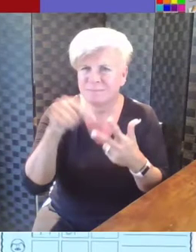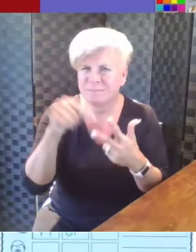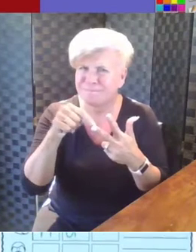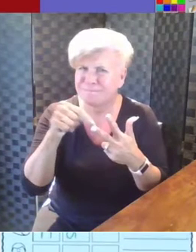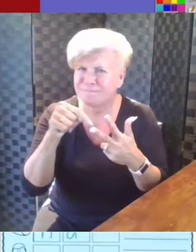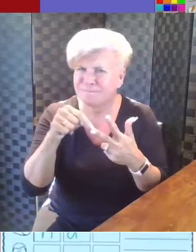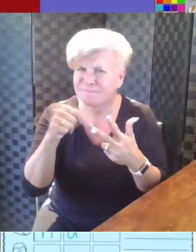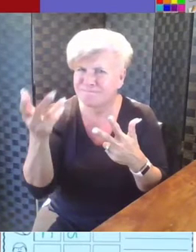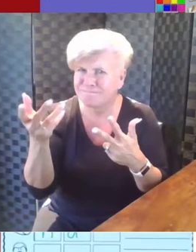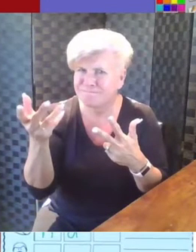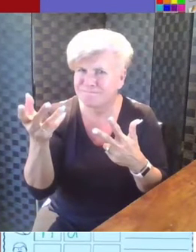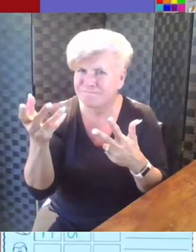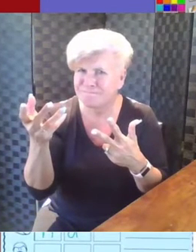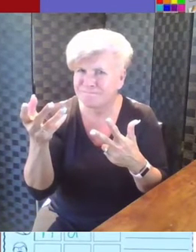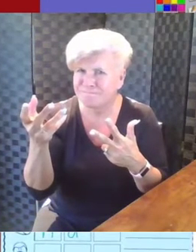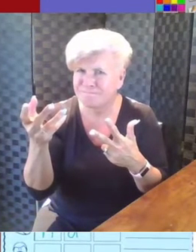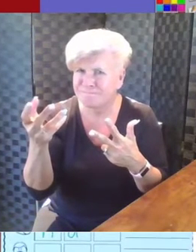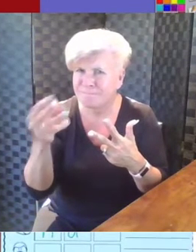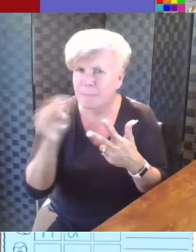And then what goes at the end?